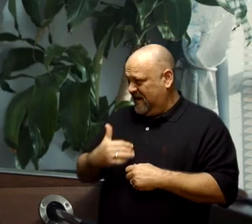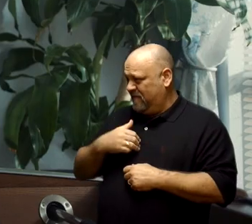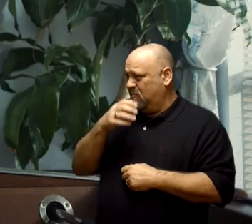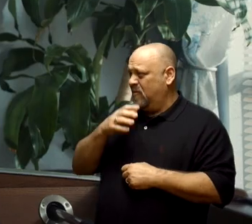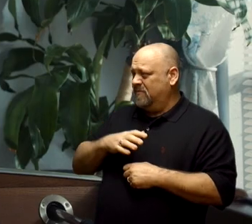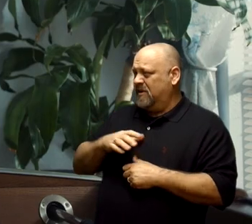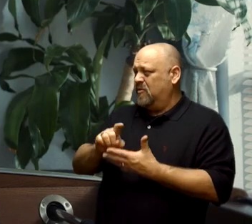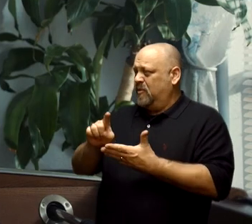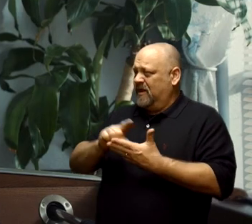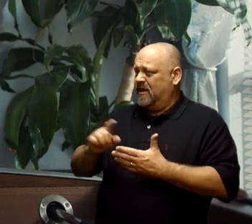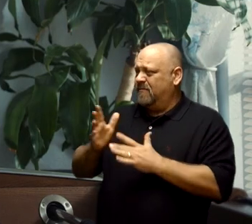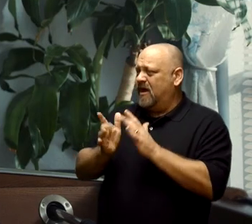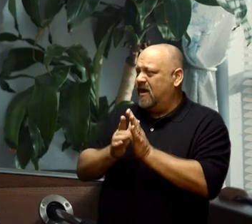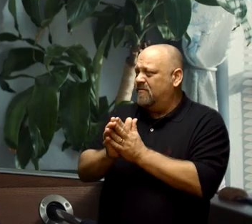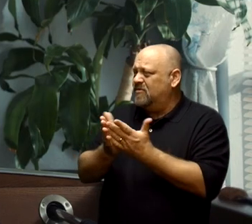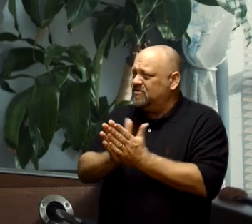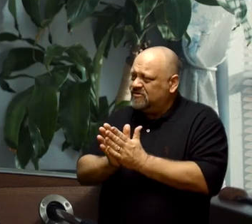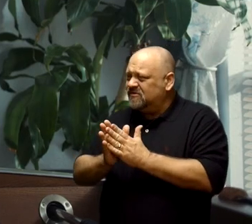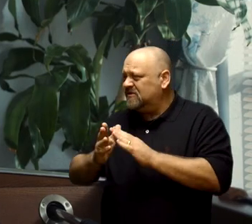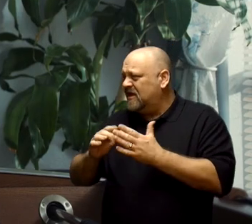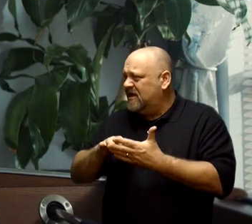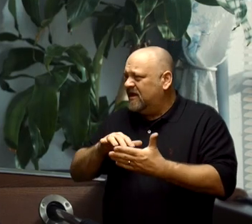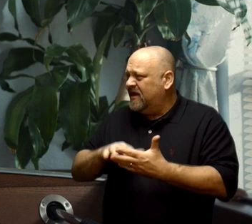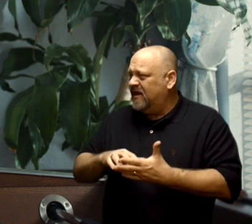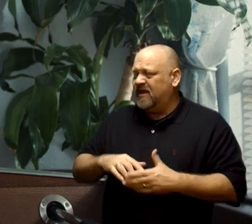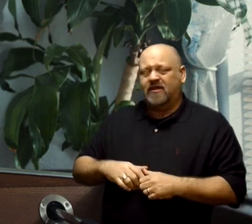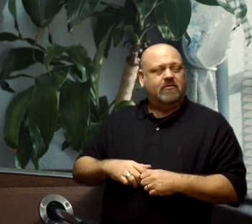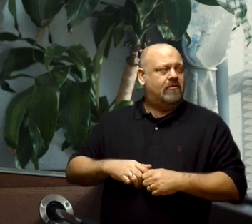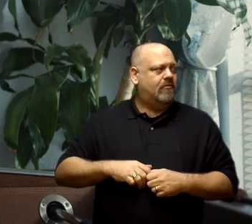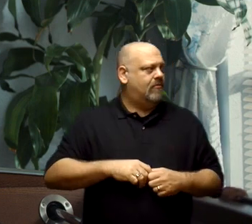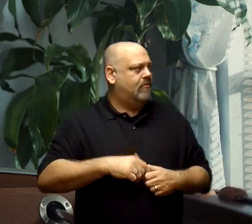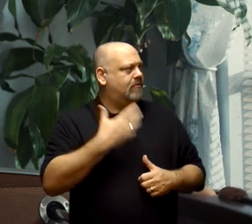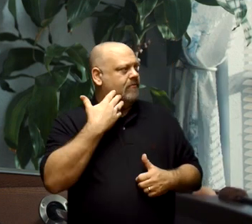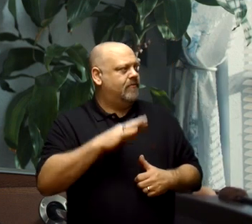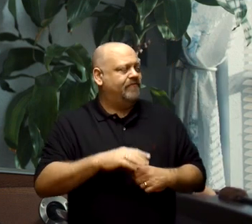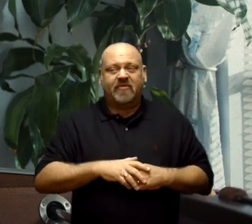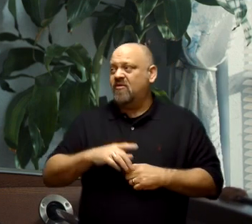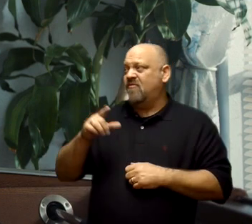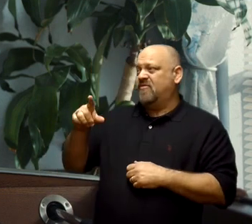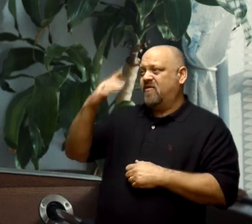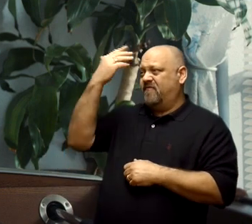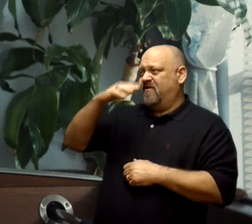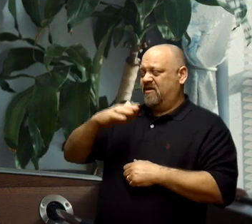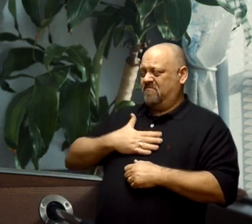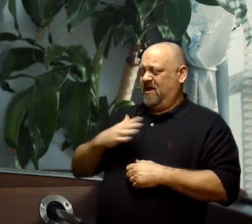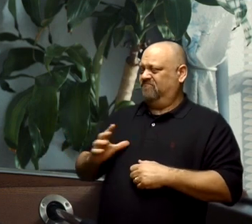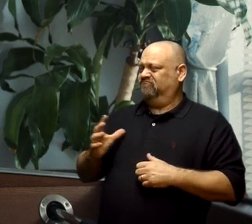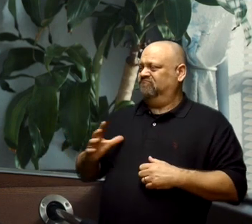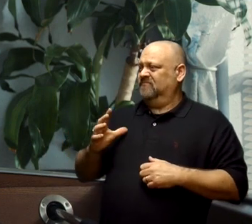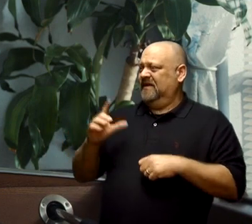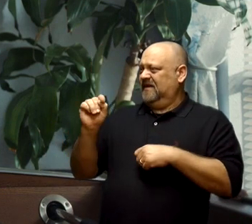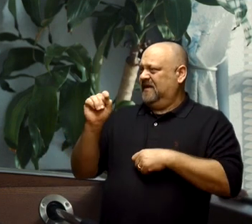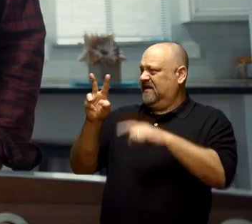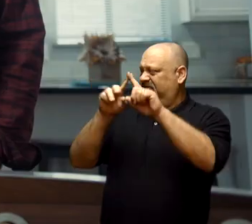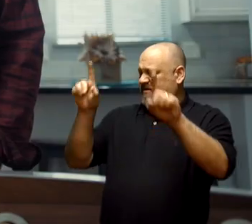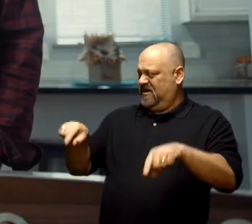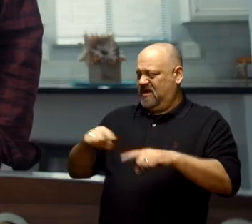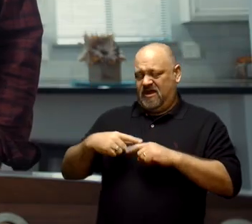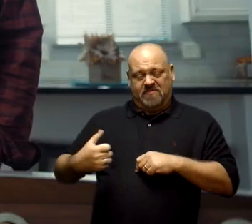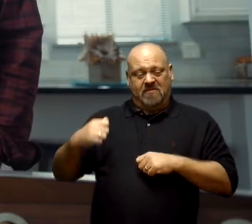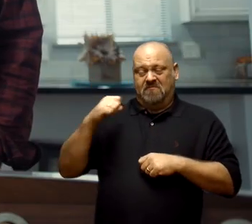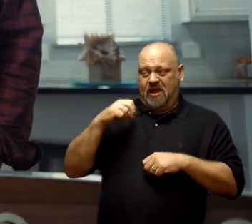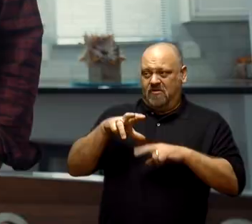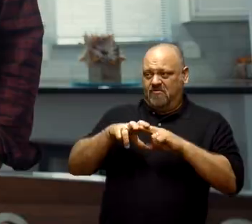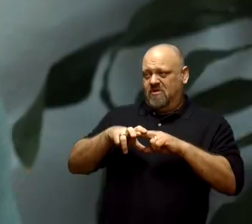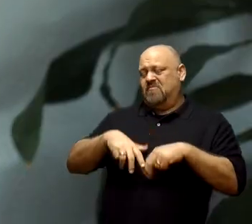there, in front of my 70-inch crystal clear True Tone LED while I sit in the back room watching Monday Night Football on my kid's cracked iPad.